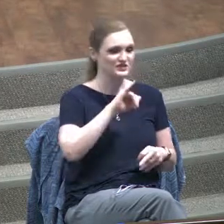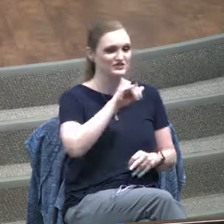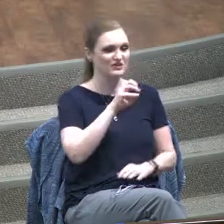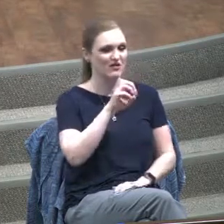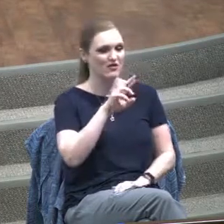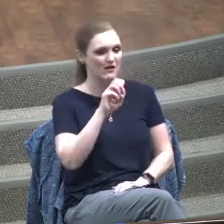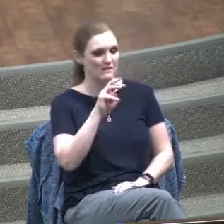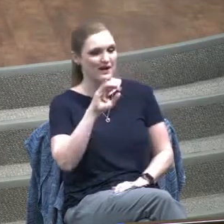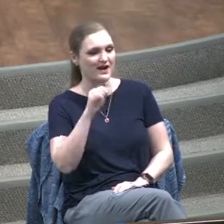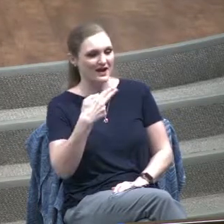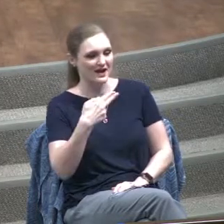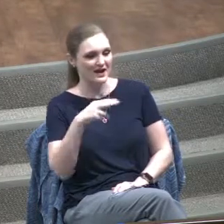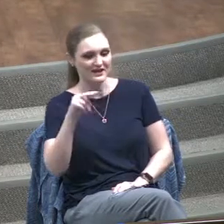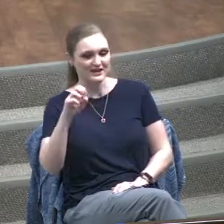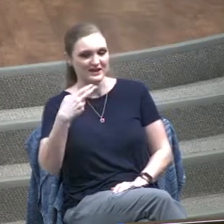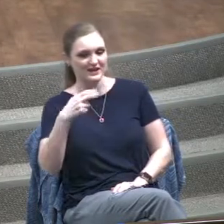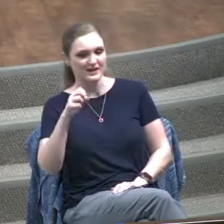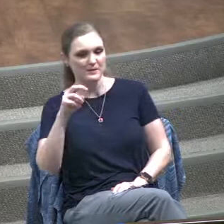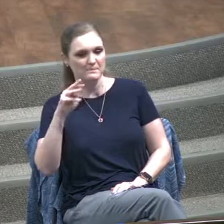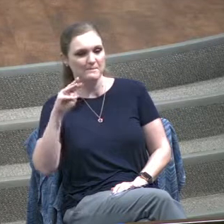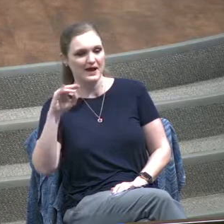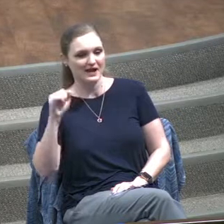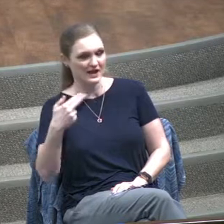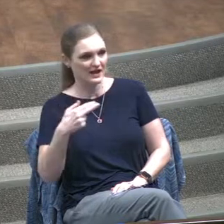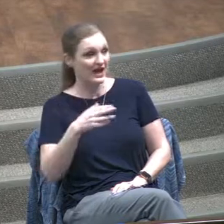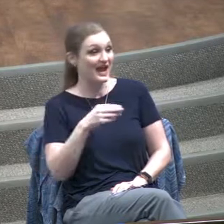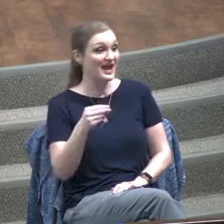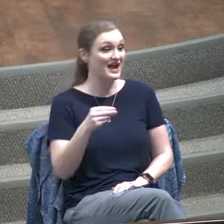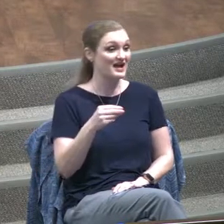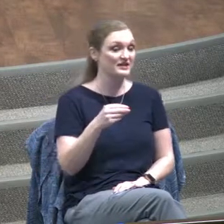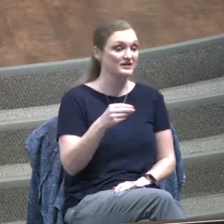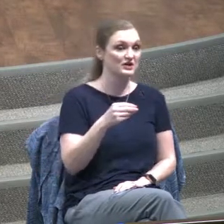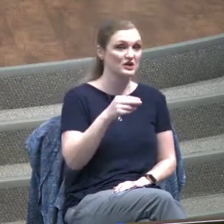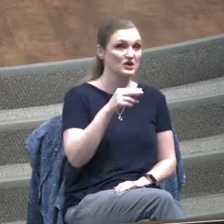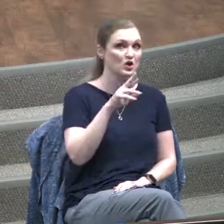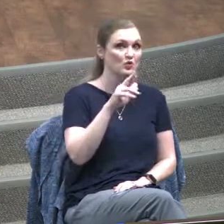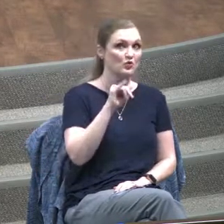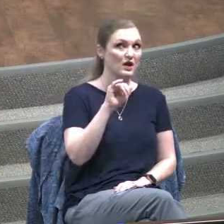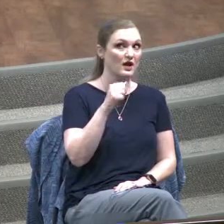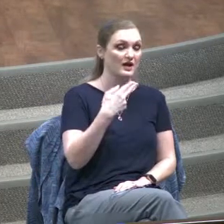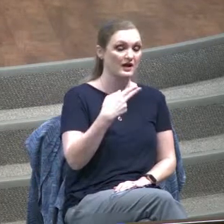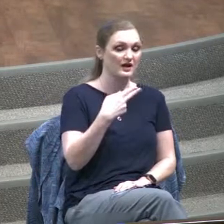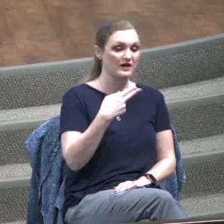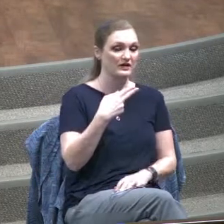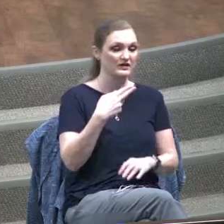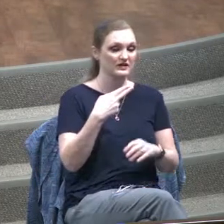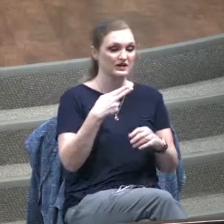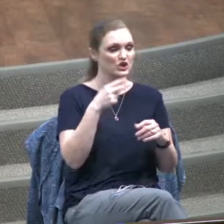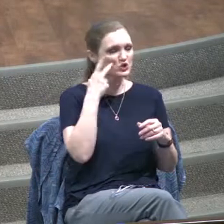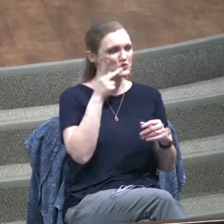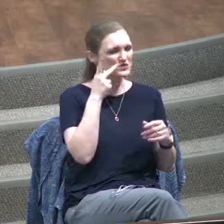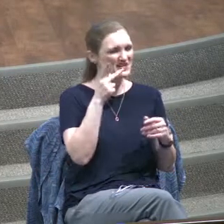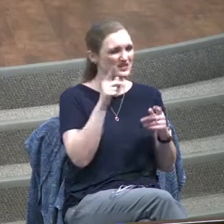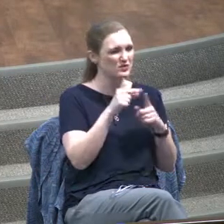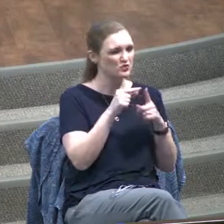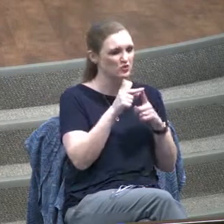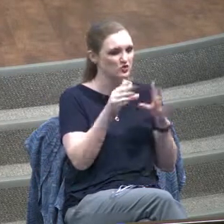In the Bible, there's the Maya brothers and there's the Raya brothers. They use that. You see those names a